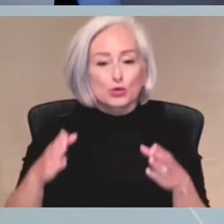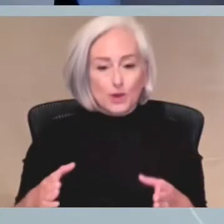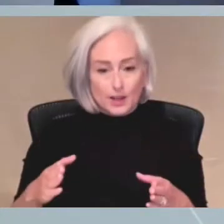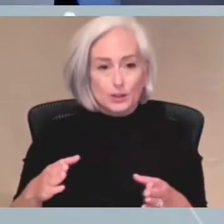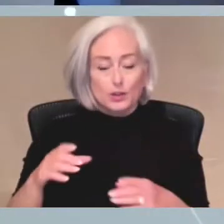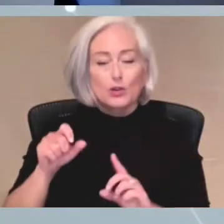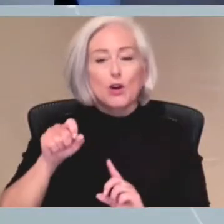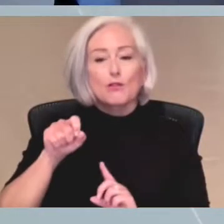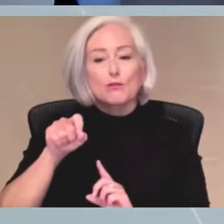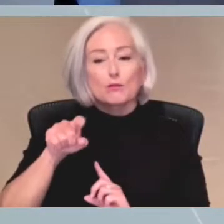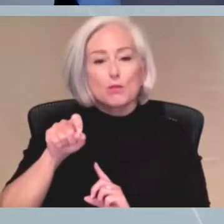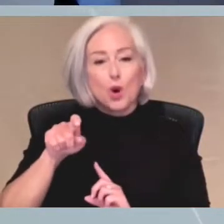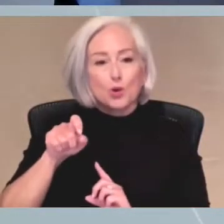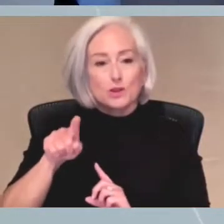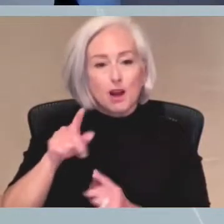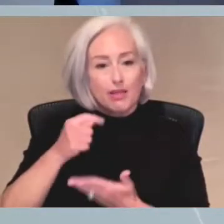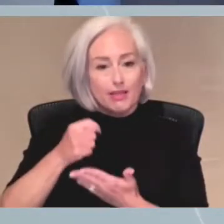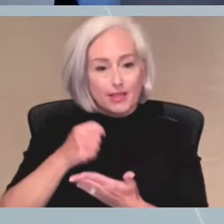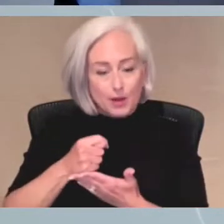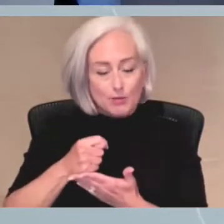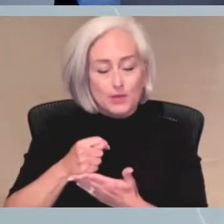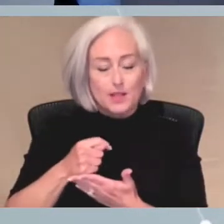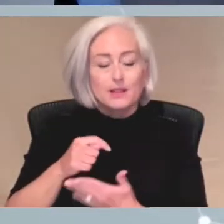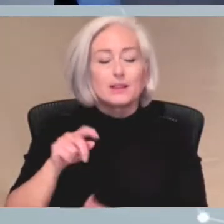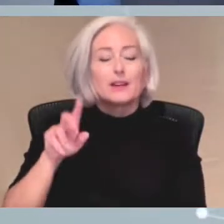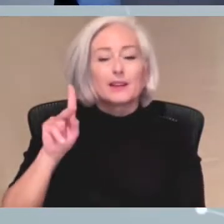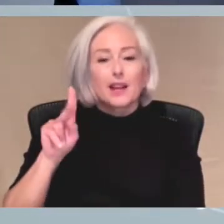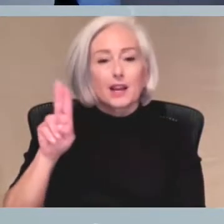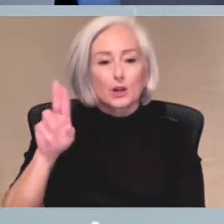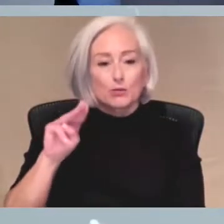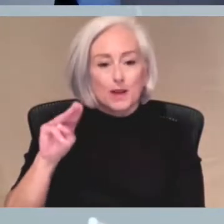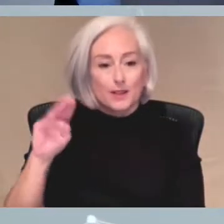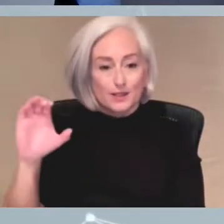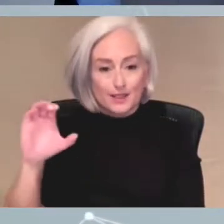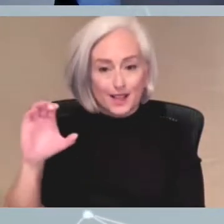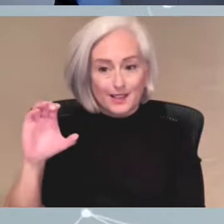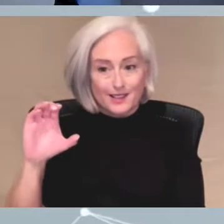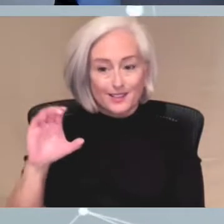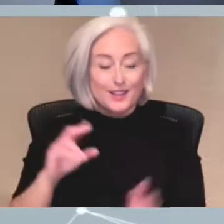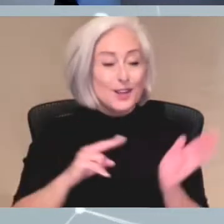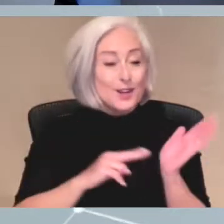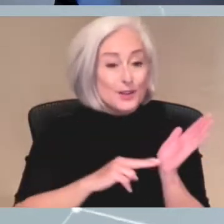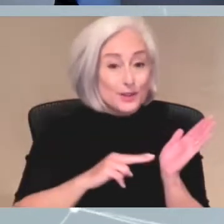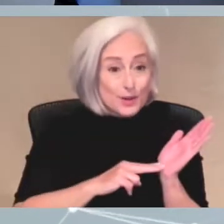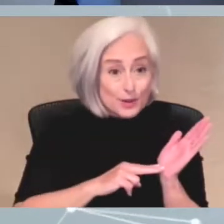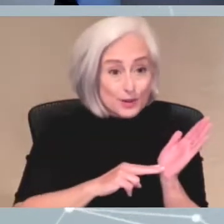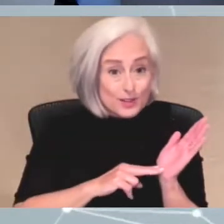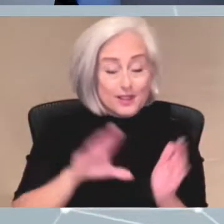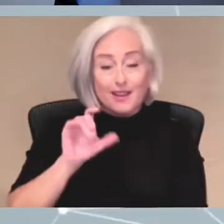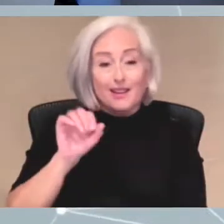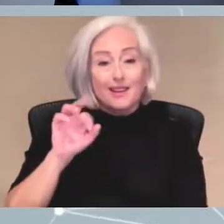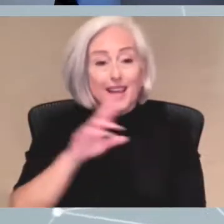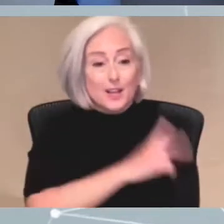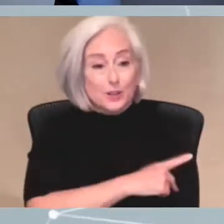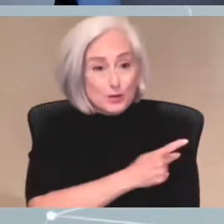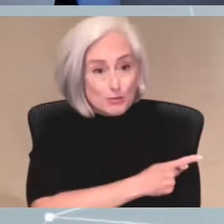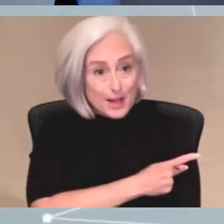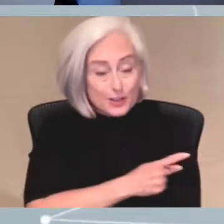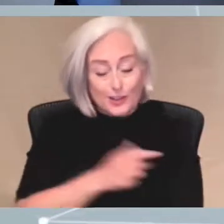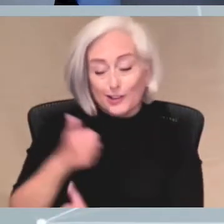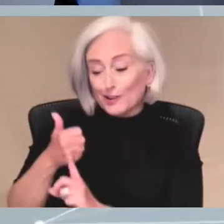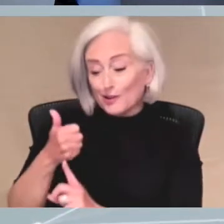Also joining us is Myrnas Palmer, a nurse and cancer patient who has undergone proton